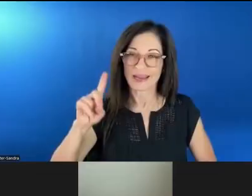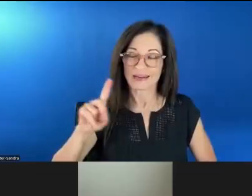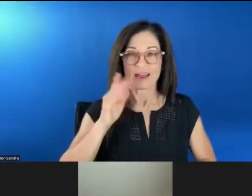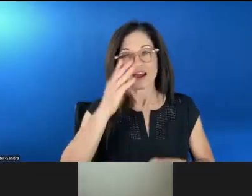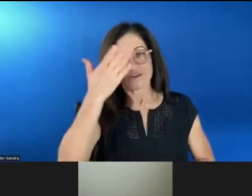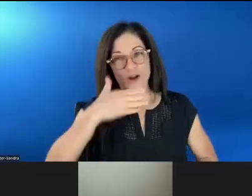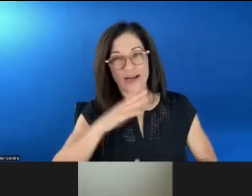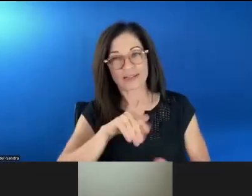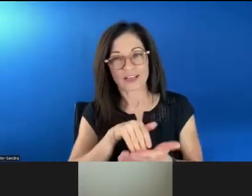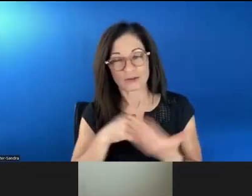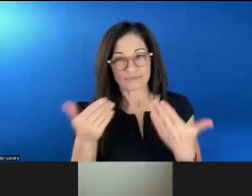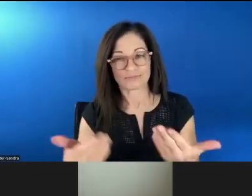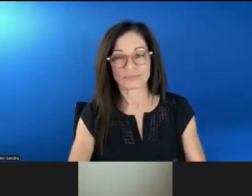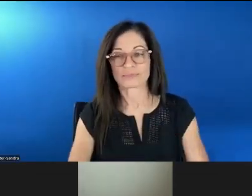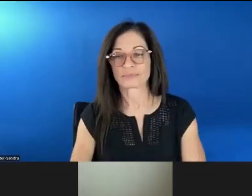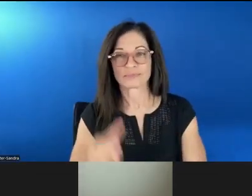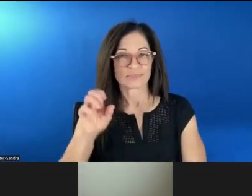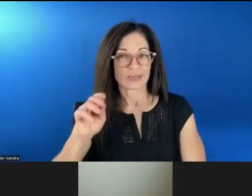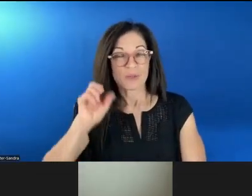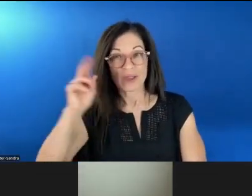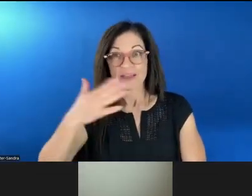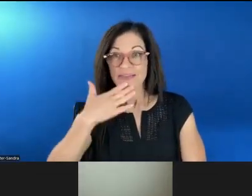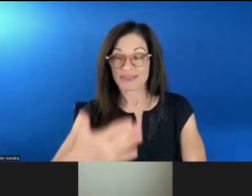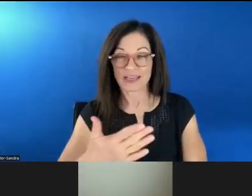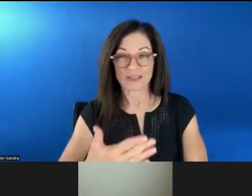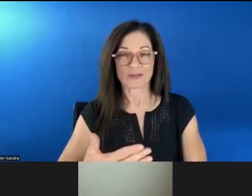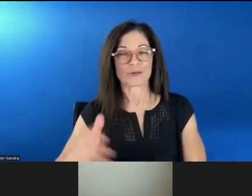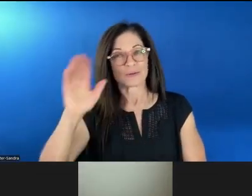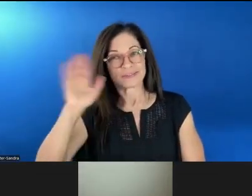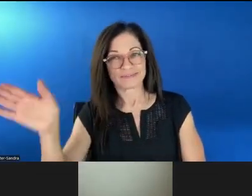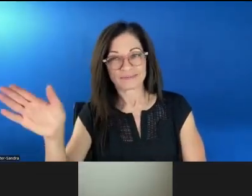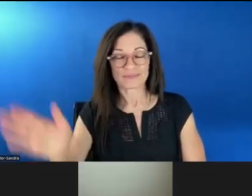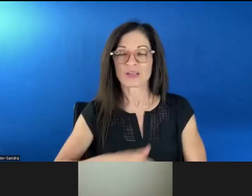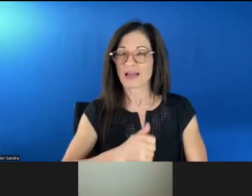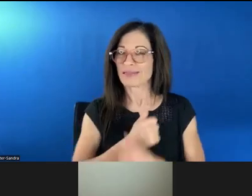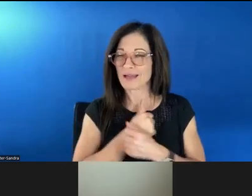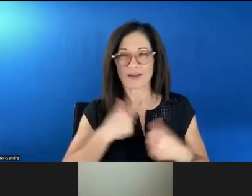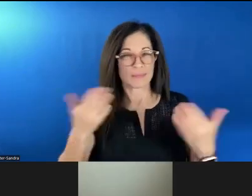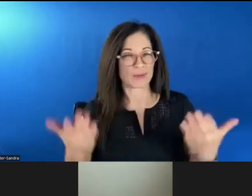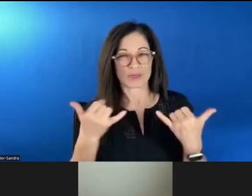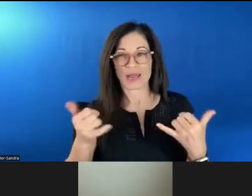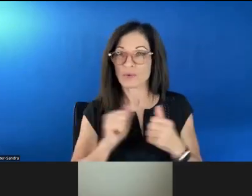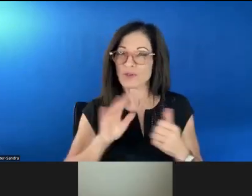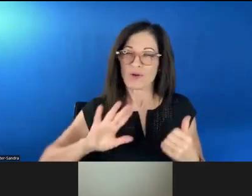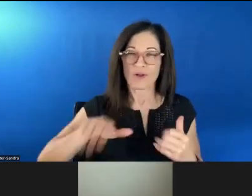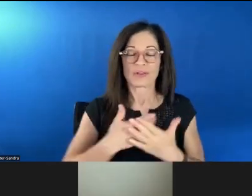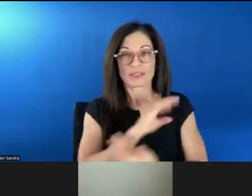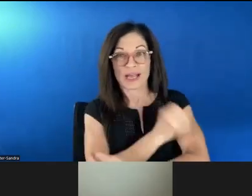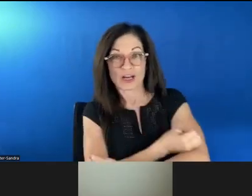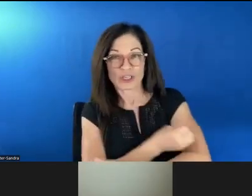thanks so much. Hello to everybody. I love being here today with the energy and spirit from